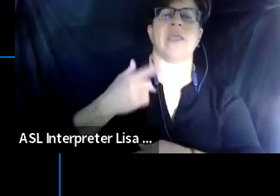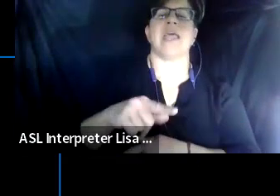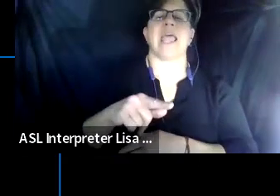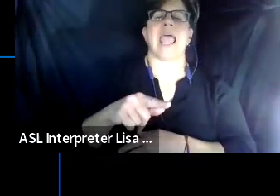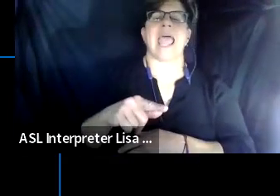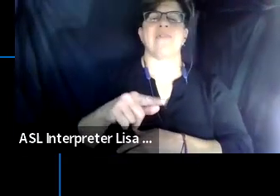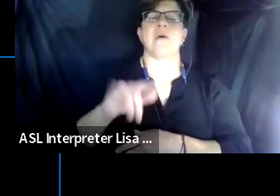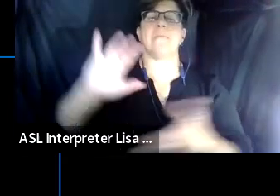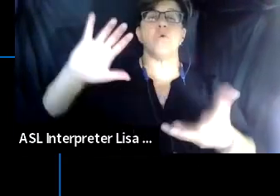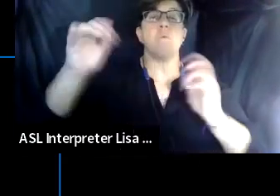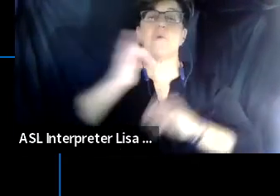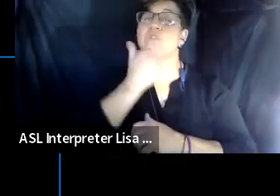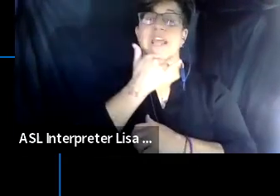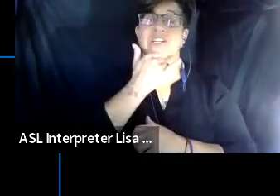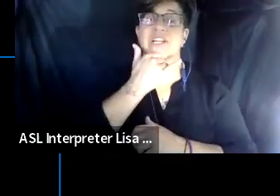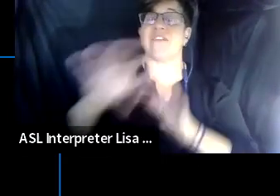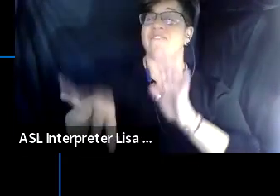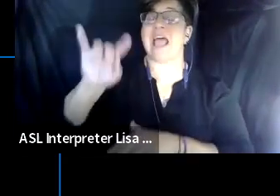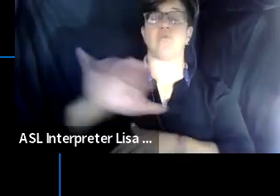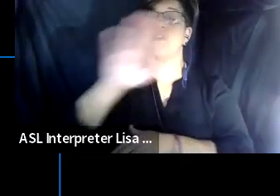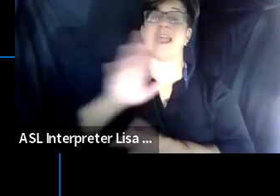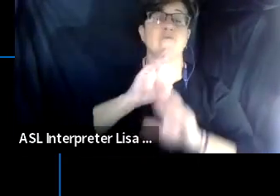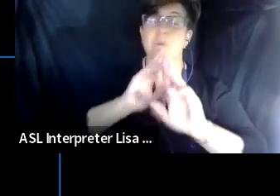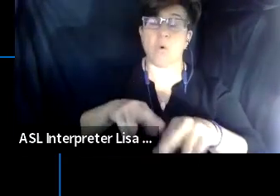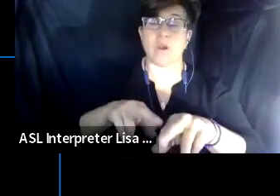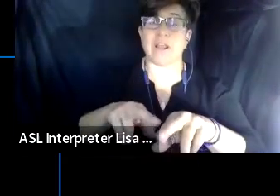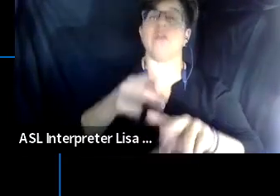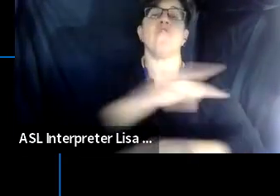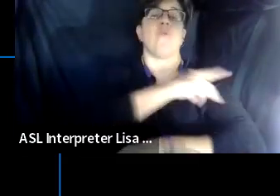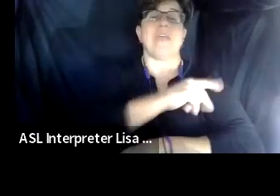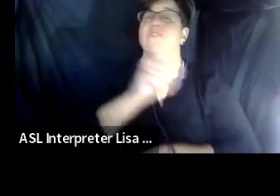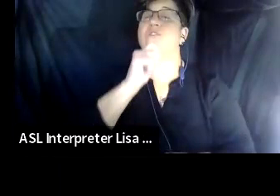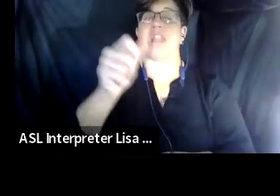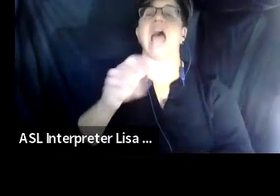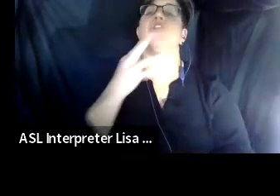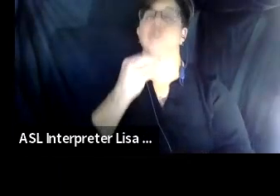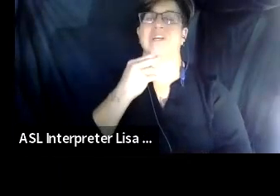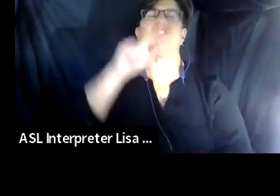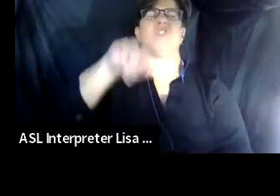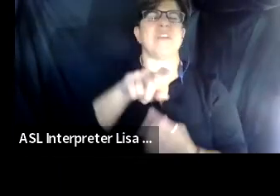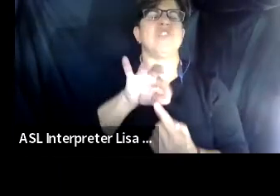were never reported in patients who are not of Jewish origin. So these are unique for this population.